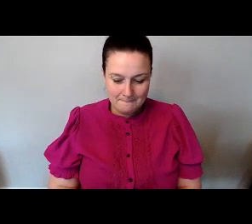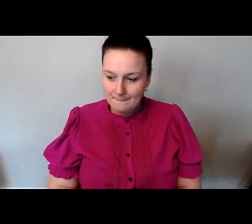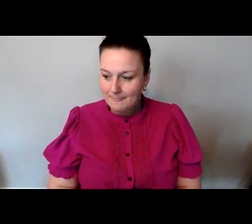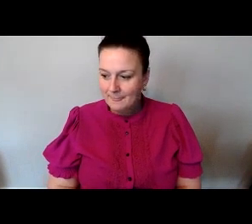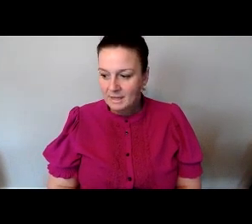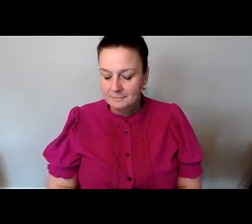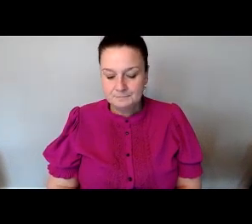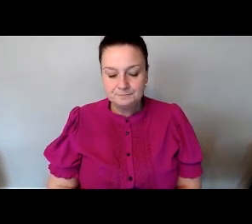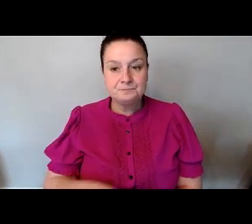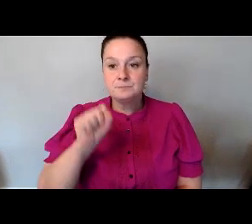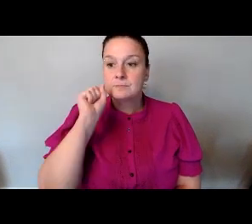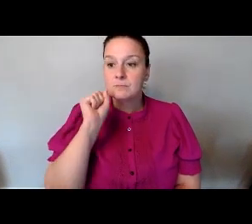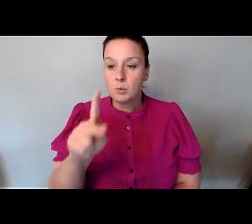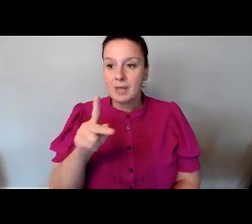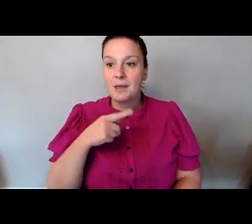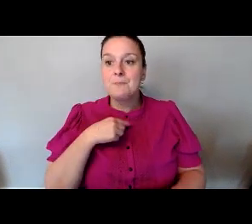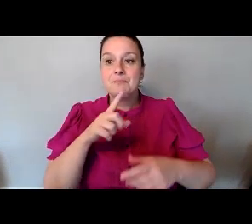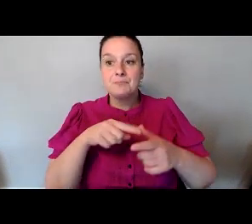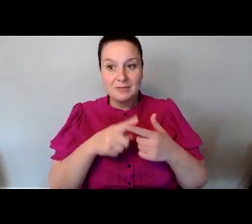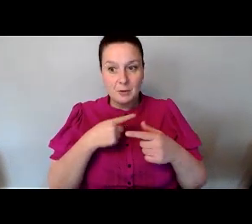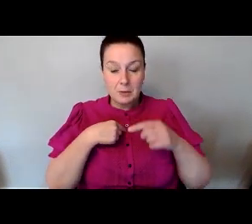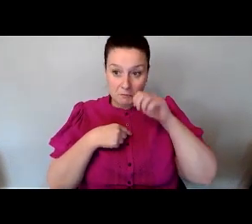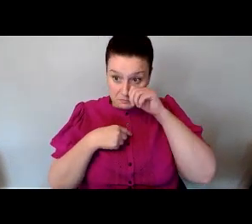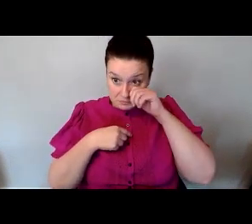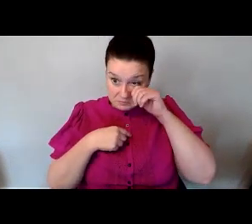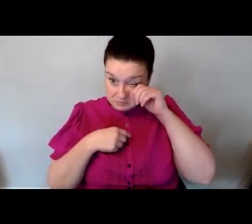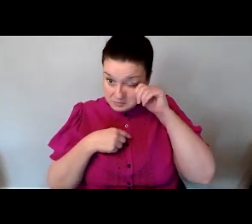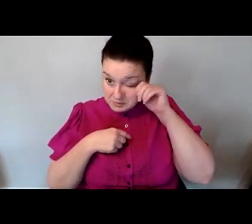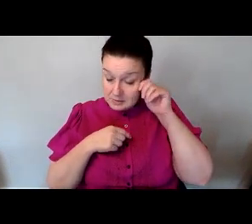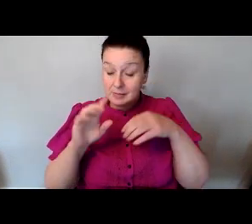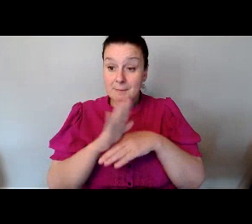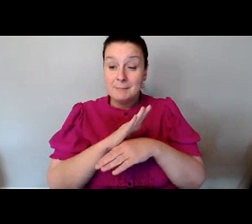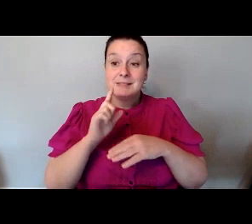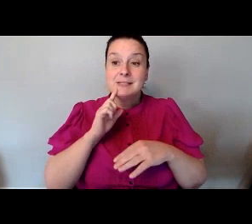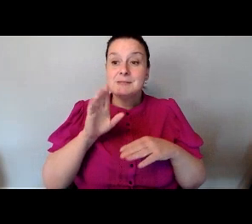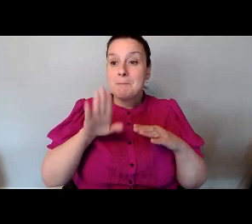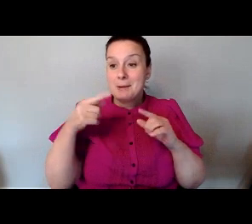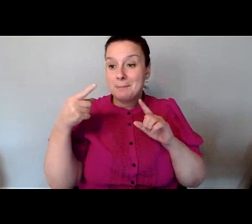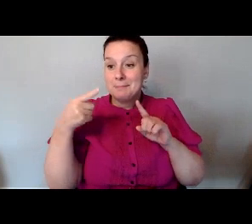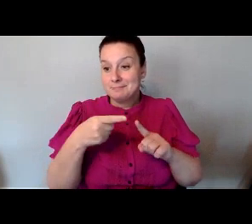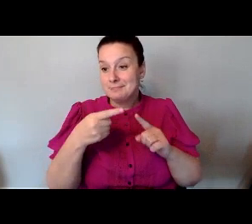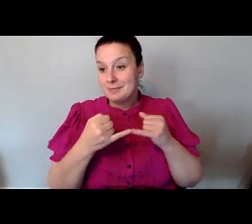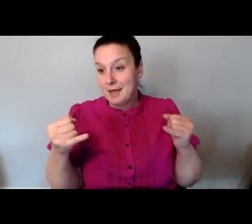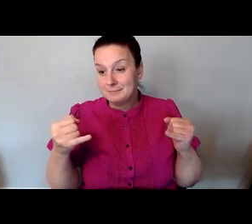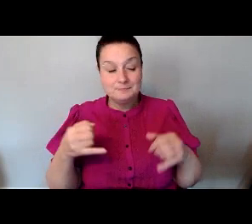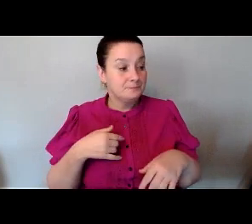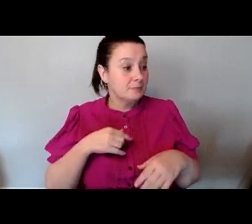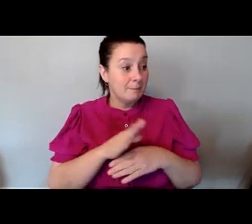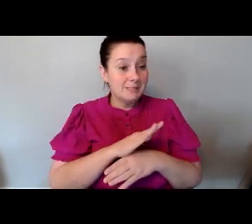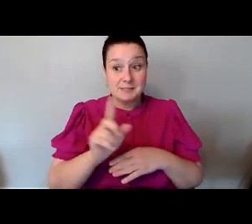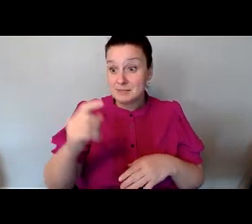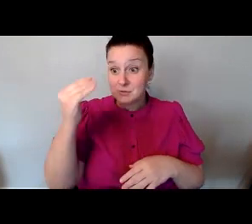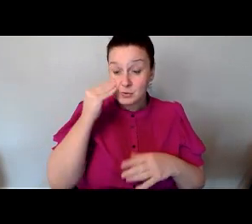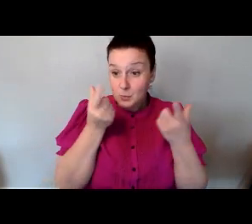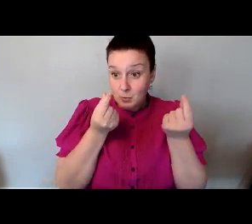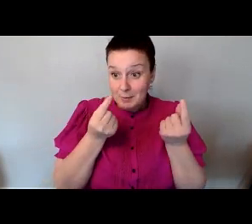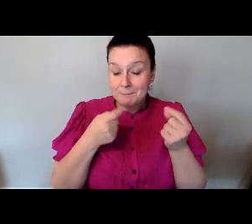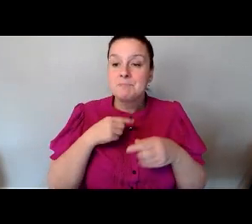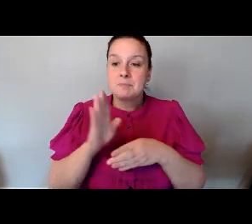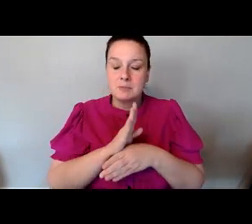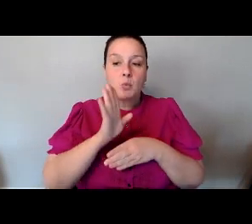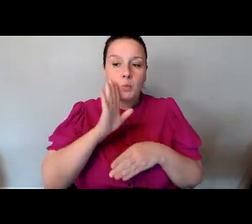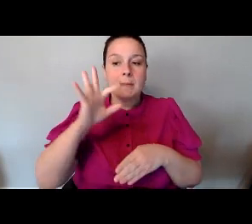Okay, and then we've got the business bottom line. So this is what we want businesses to know. Businesses will benefit from